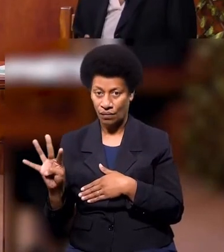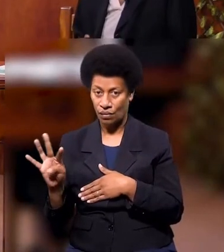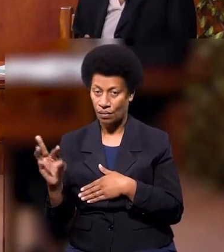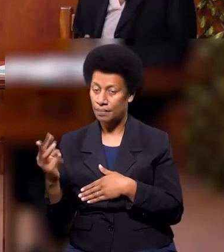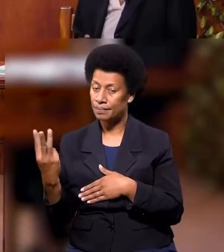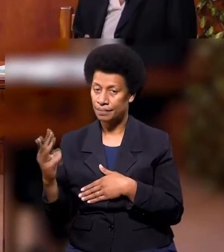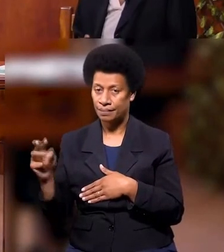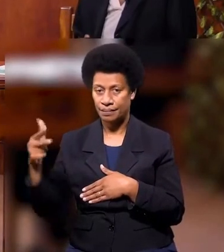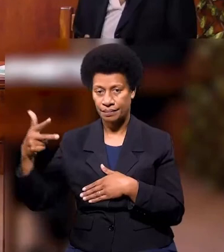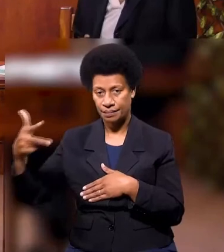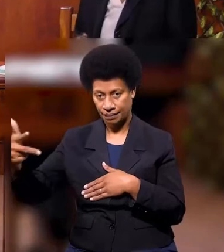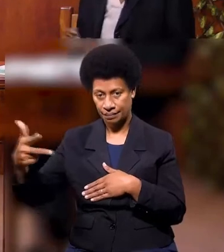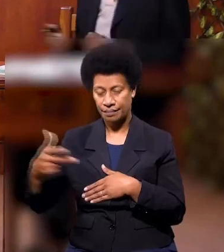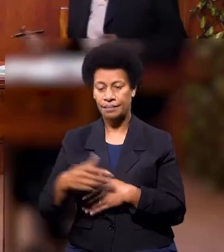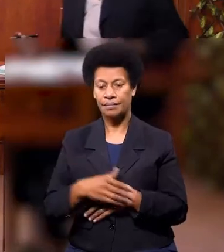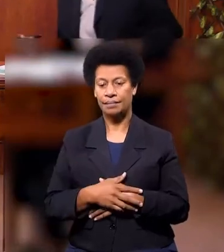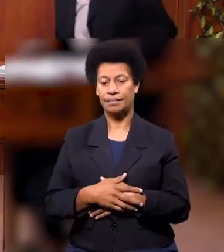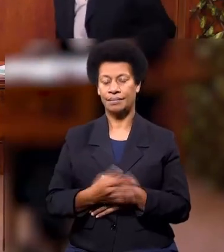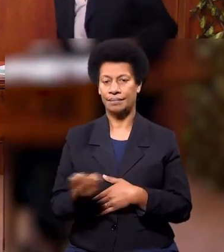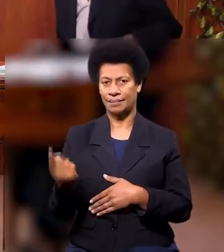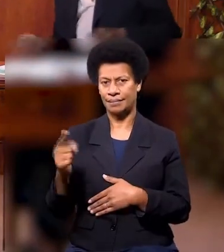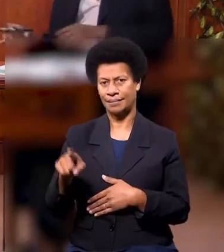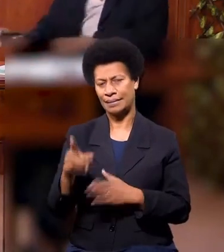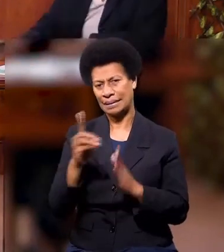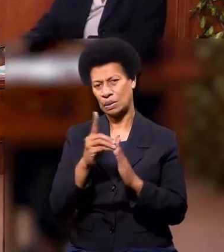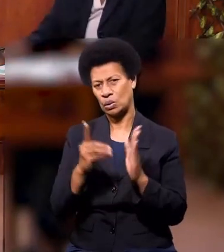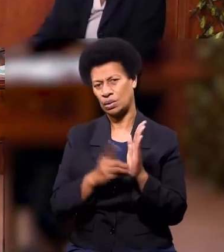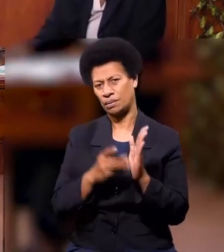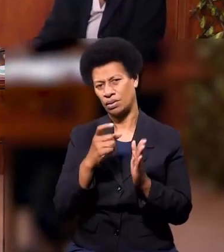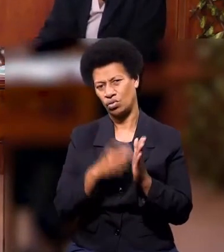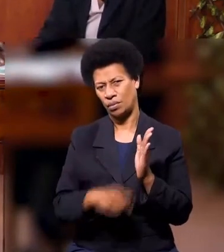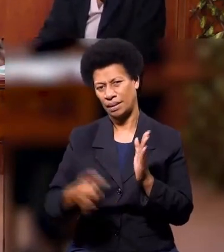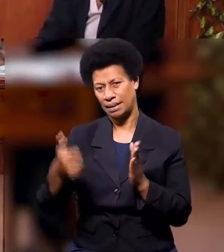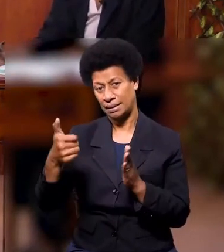Matthew 22:34-38 that I will be sharing from. Of course. And also